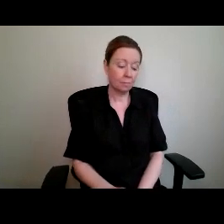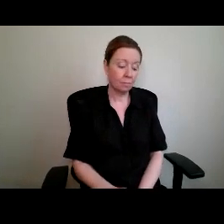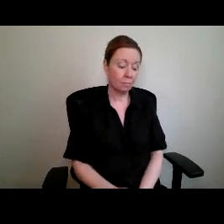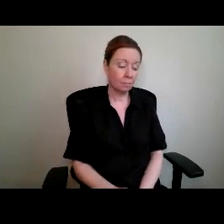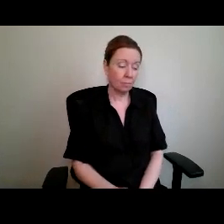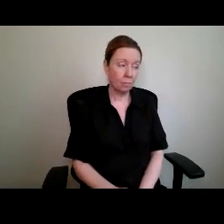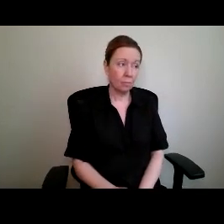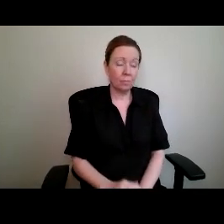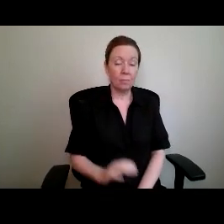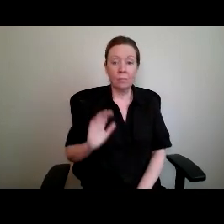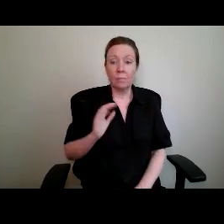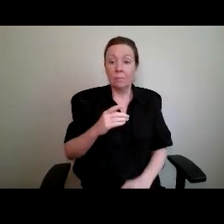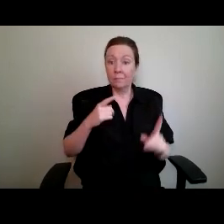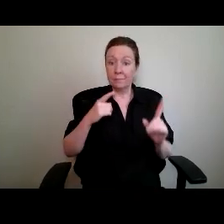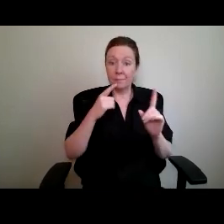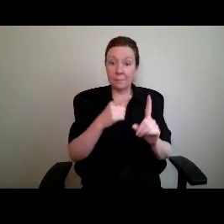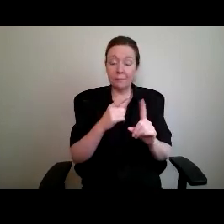Our mission,